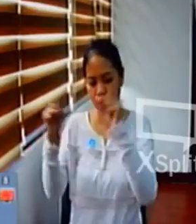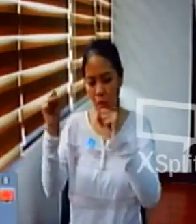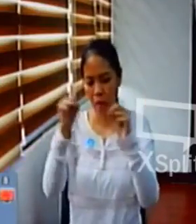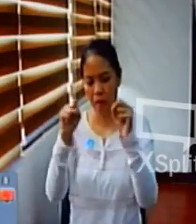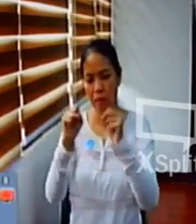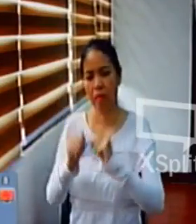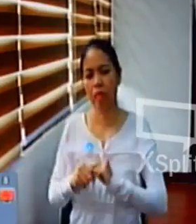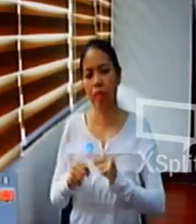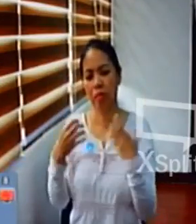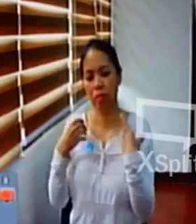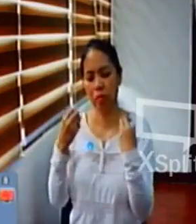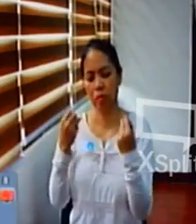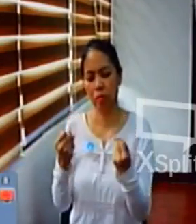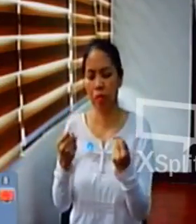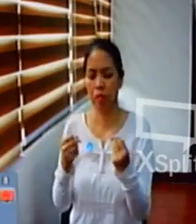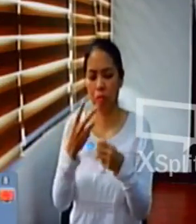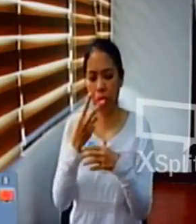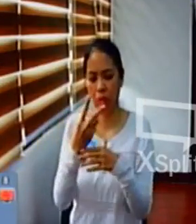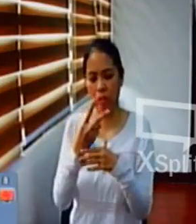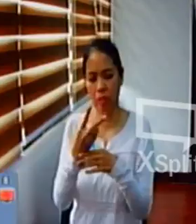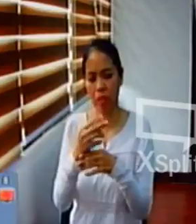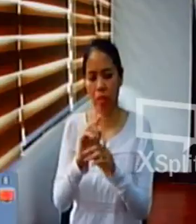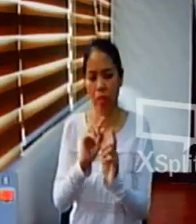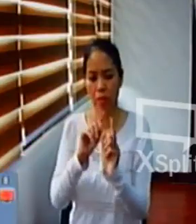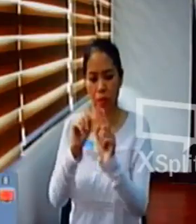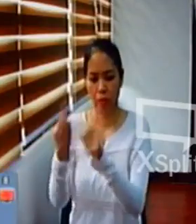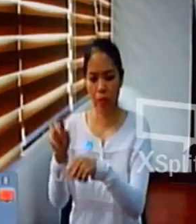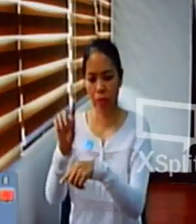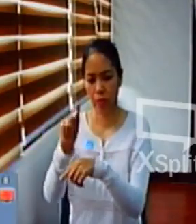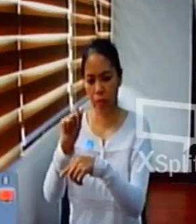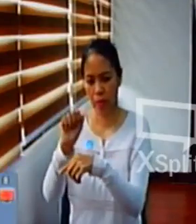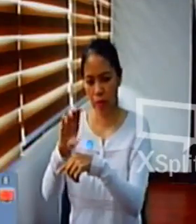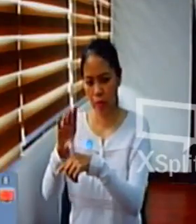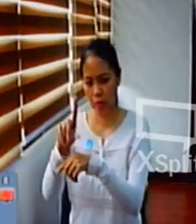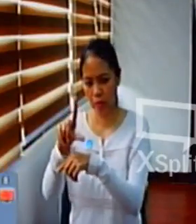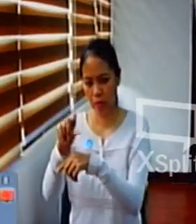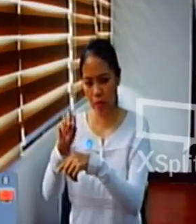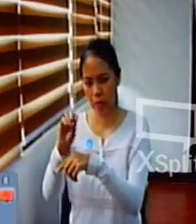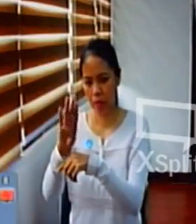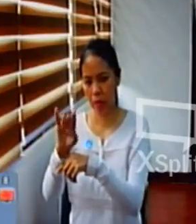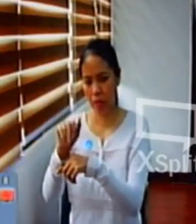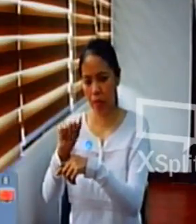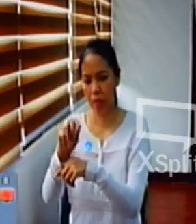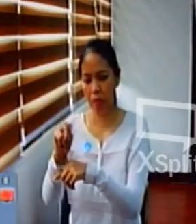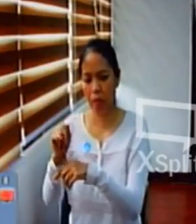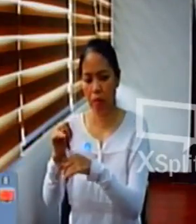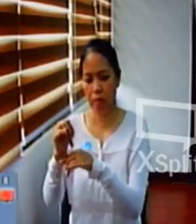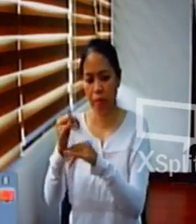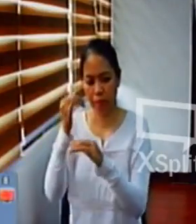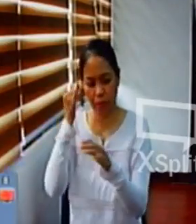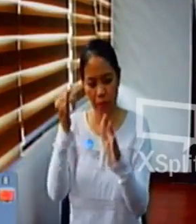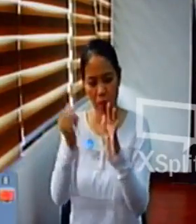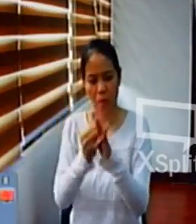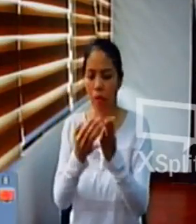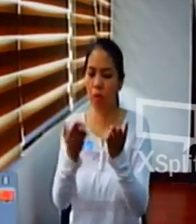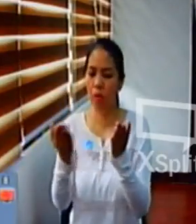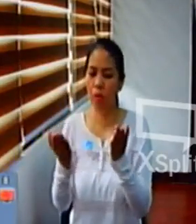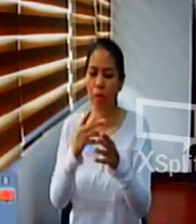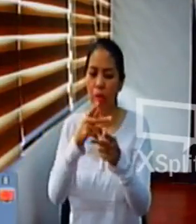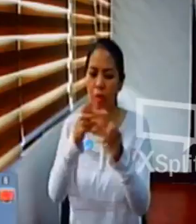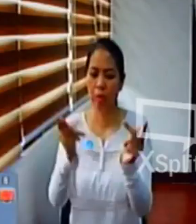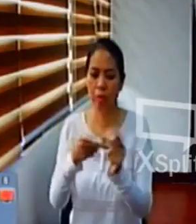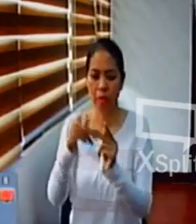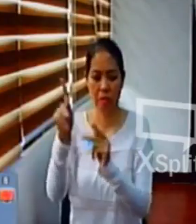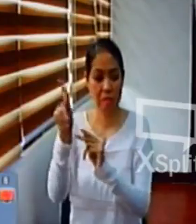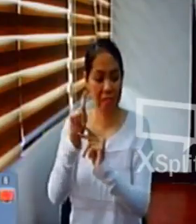to Tacloban, for example, it will identify to you what areas in Tacloban where